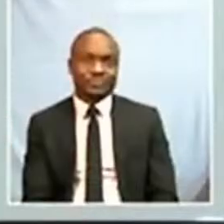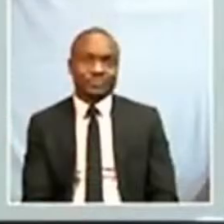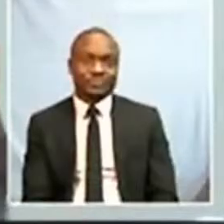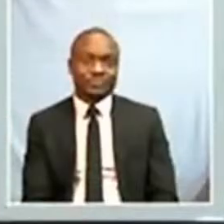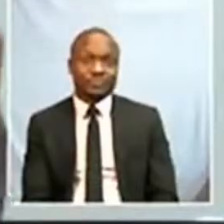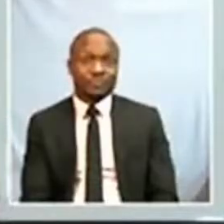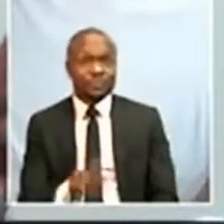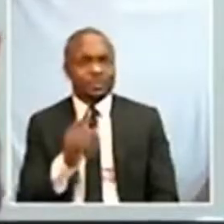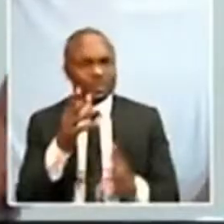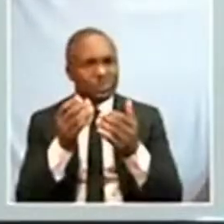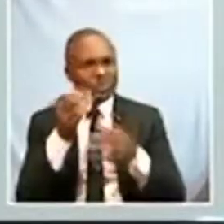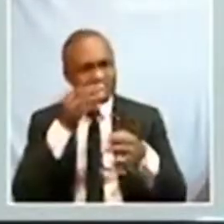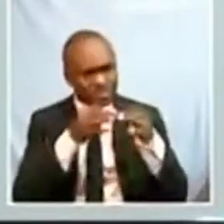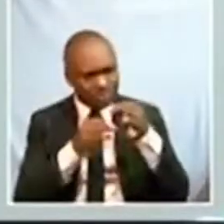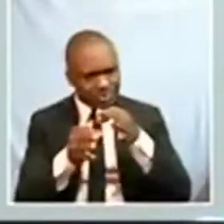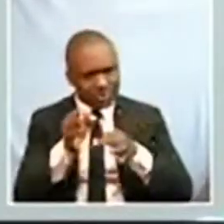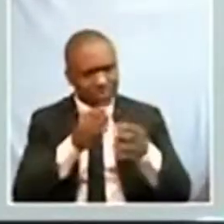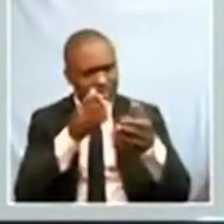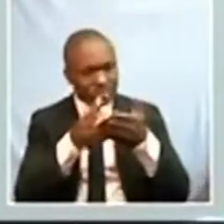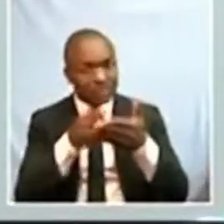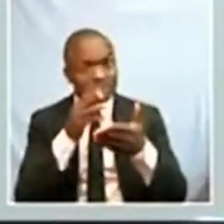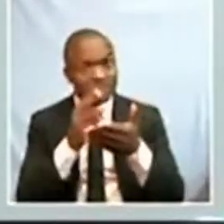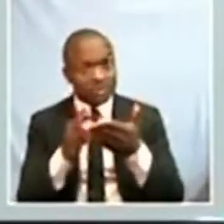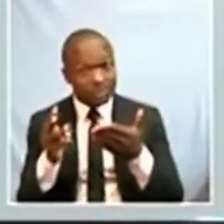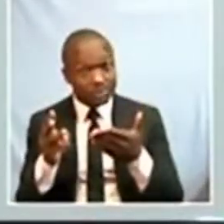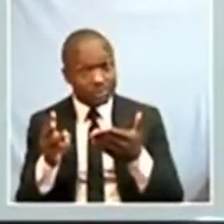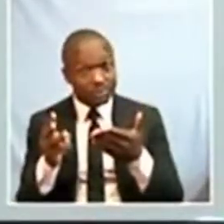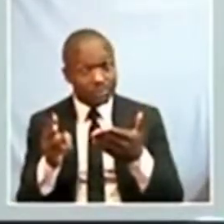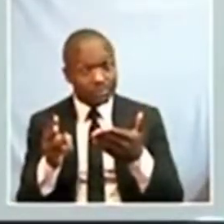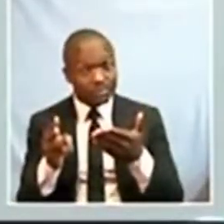Do you wish to clarify on this matter?